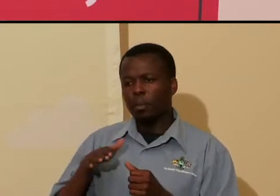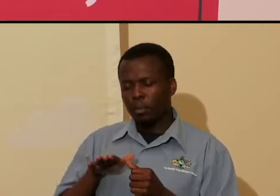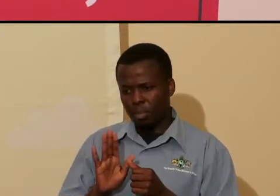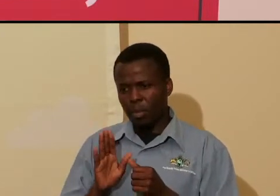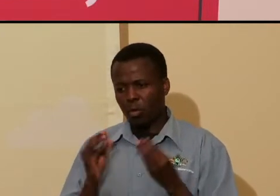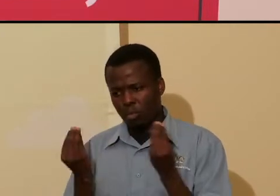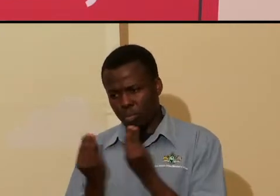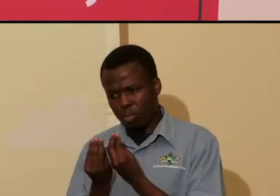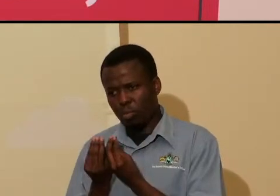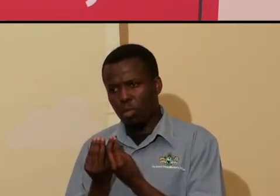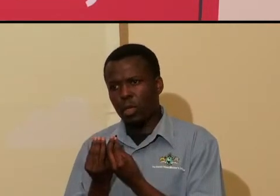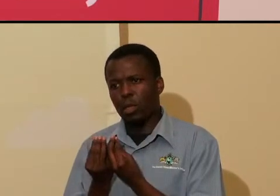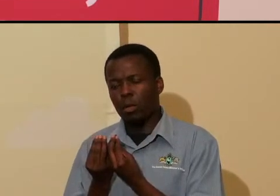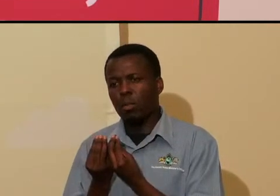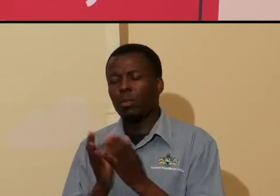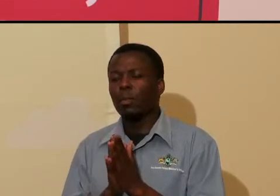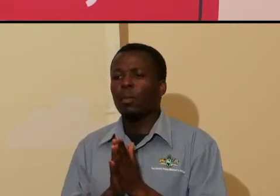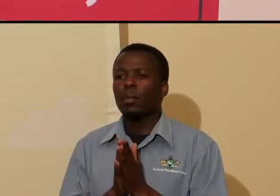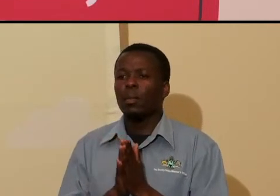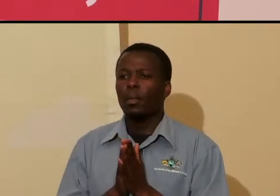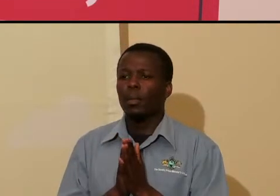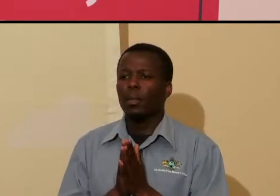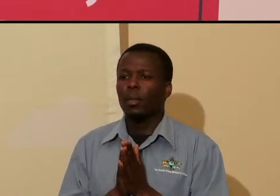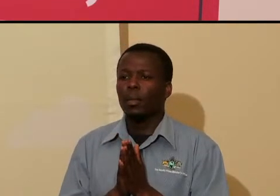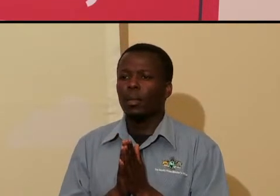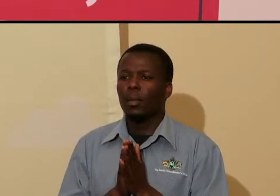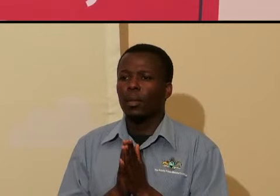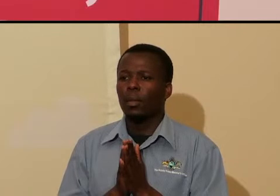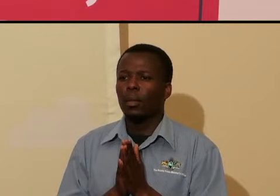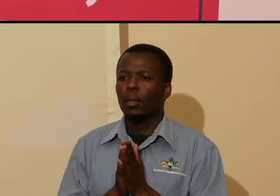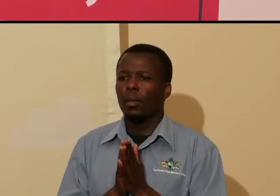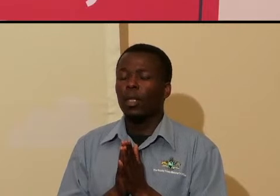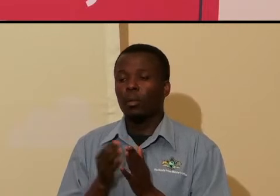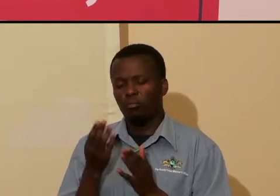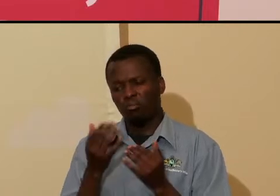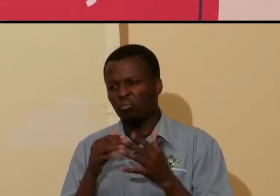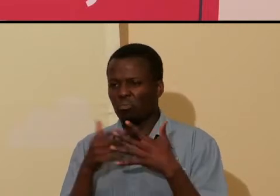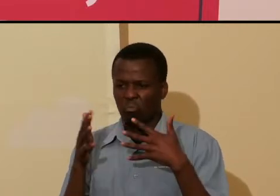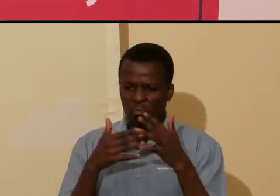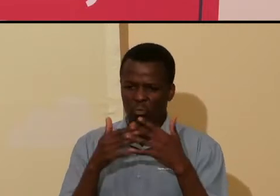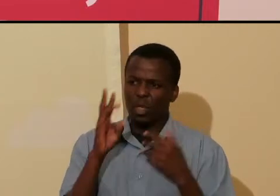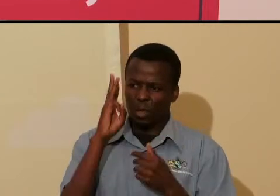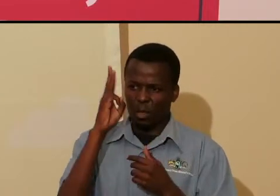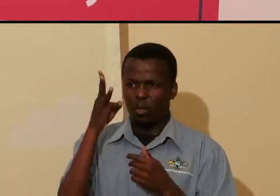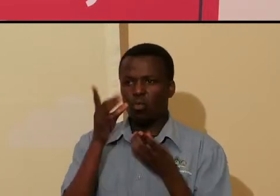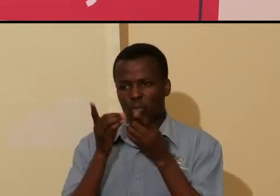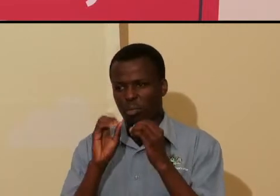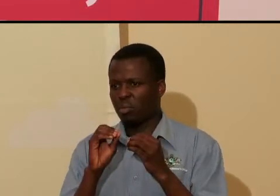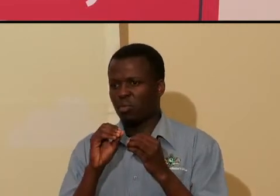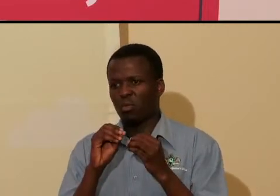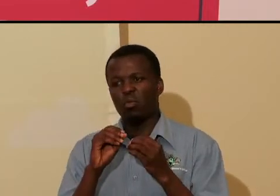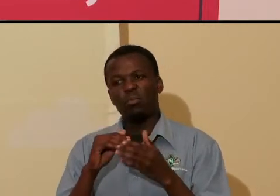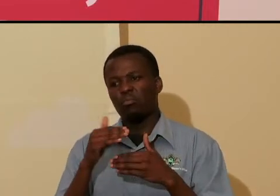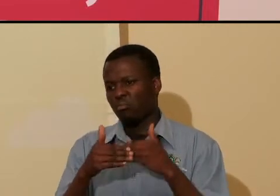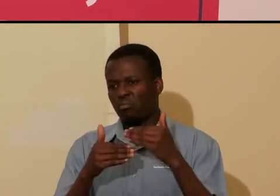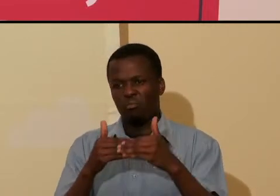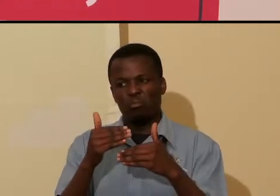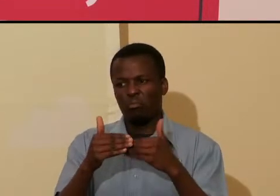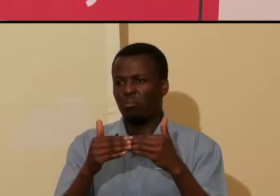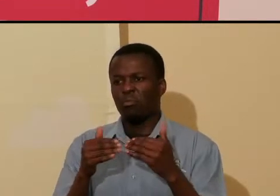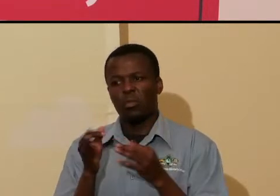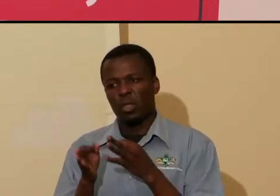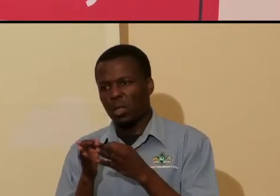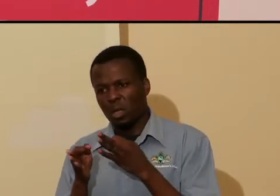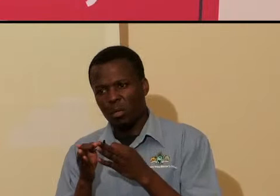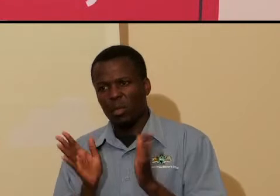we have been doing. So that is basically what is going to happen for this year's WACWAD in